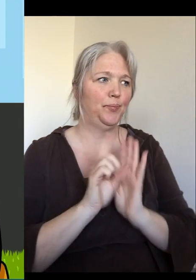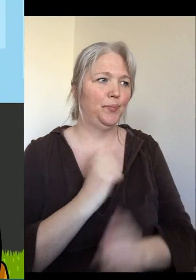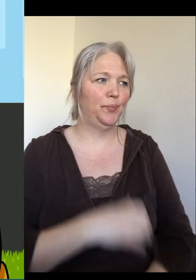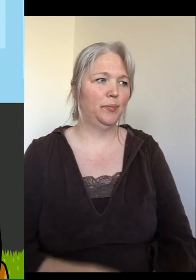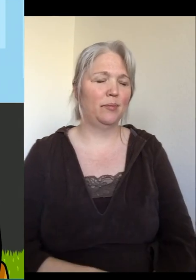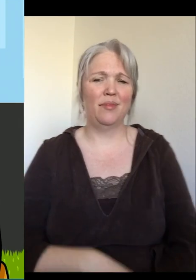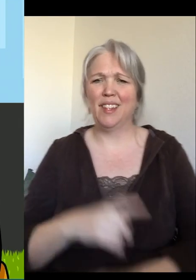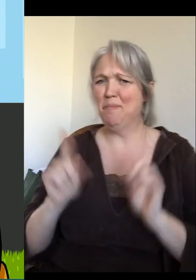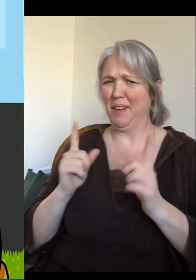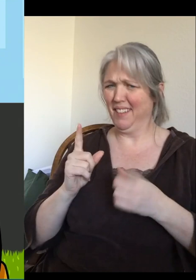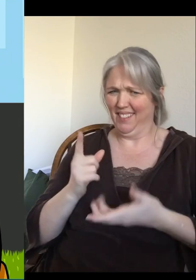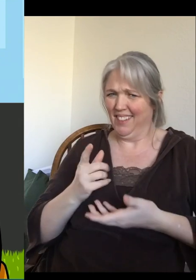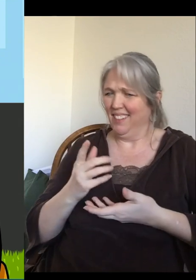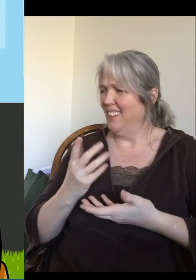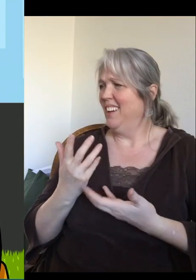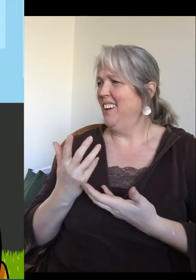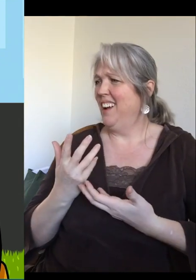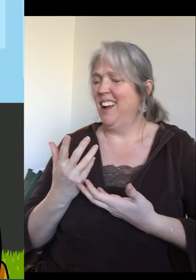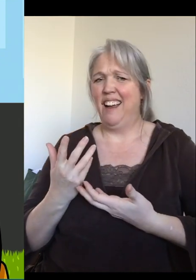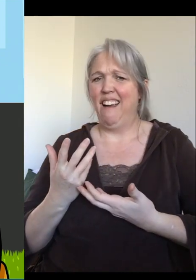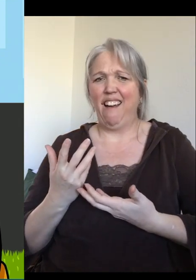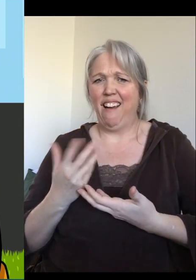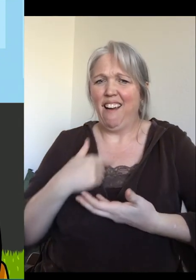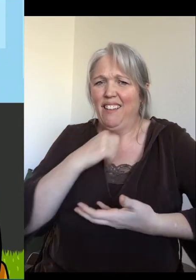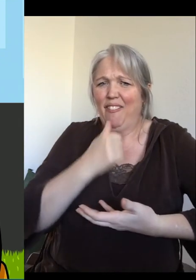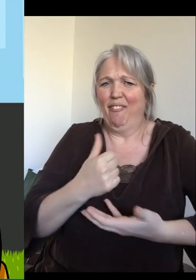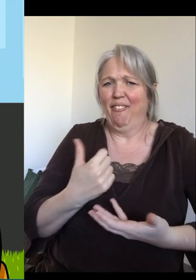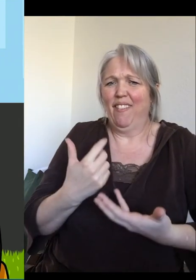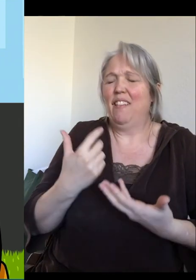But this, I don't...